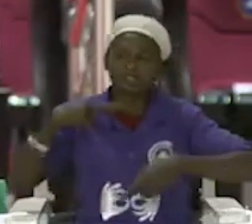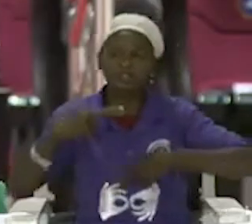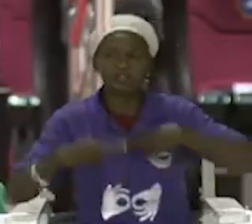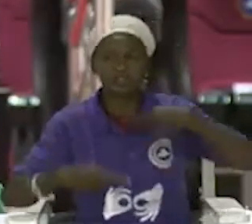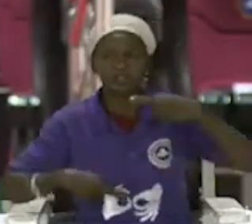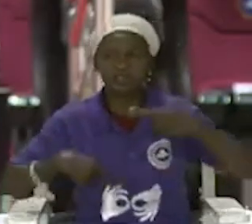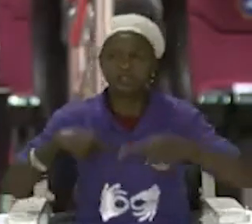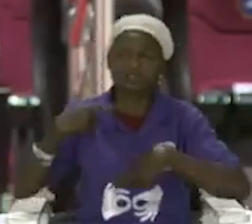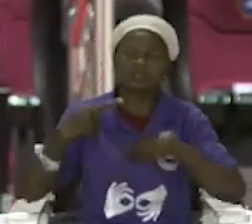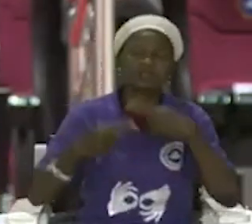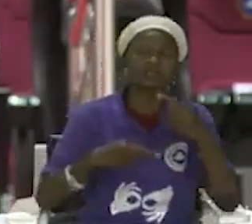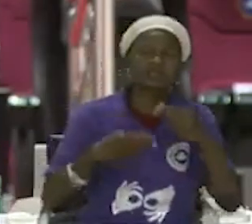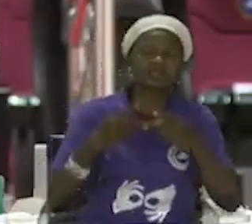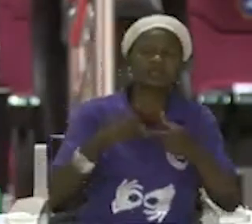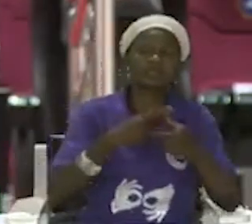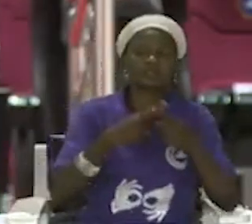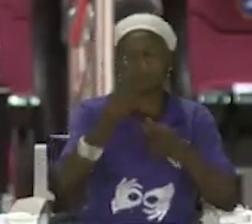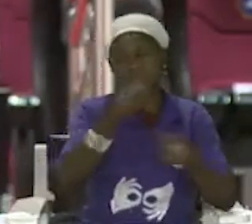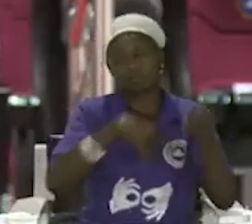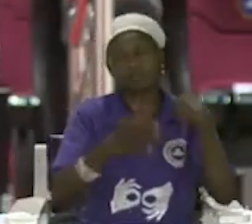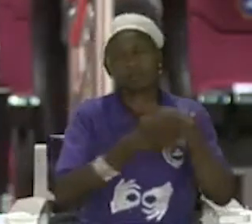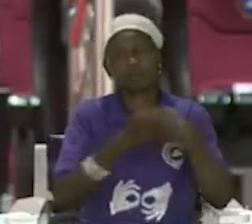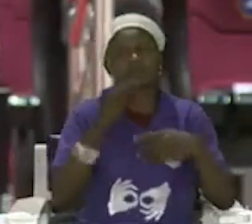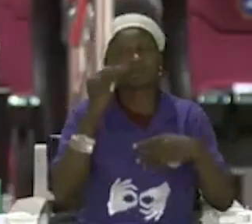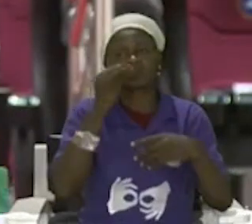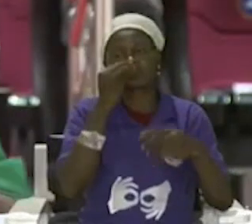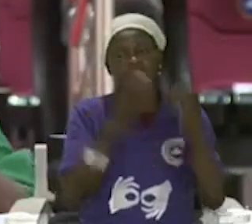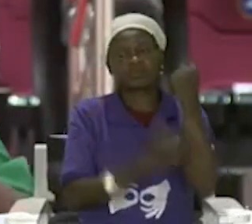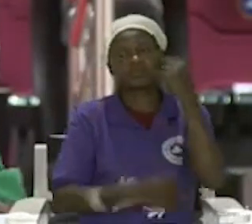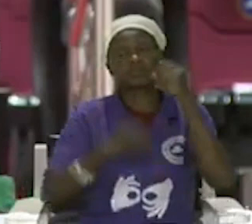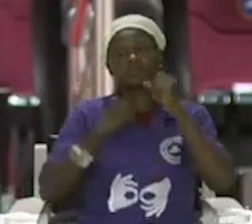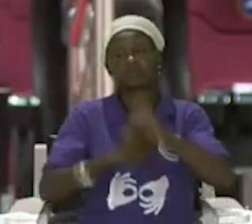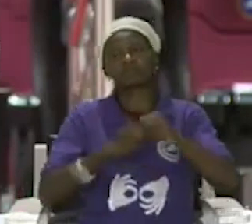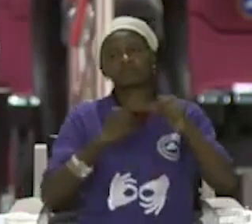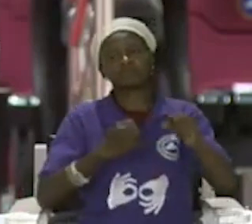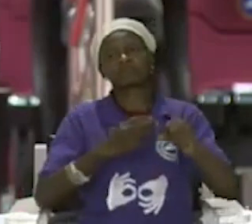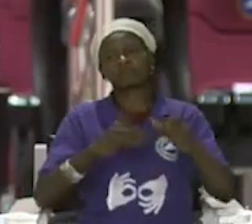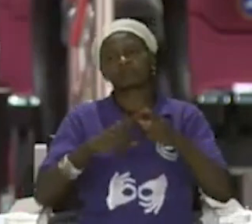then come home, eat pounded yam, and go.